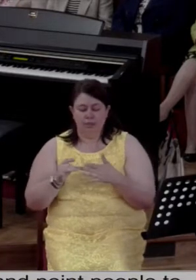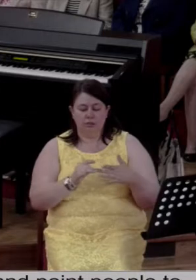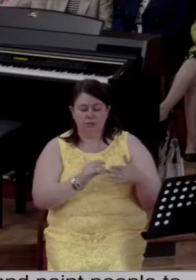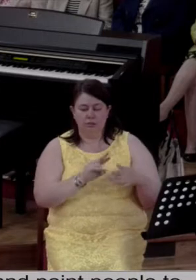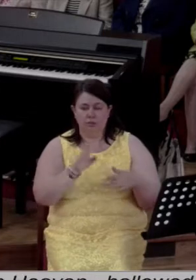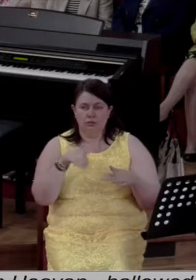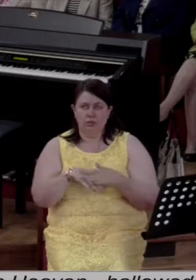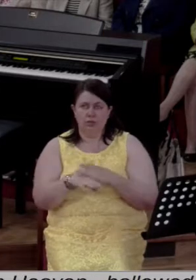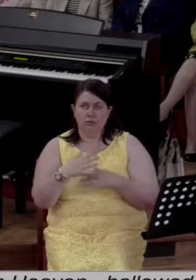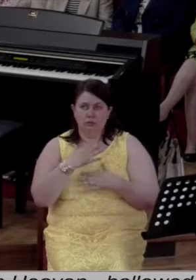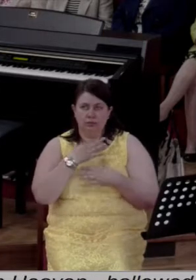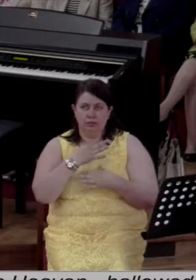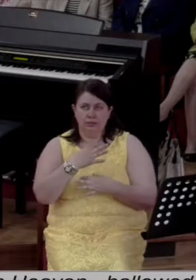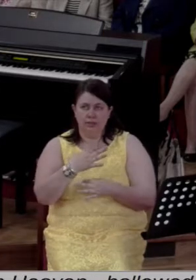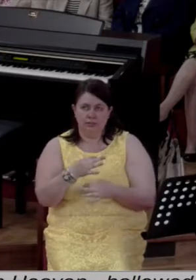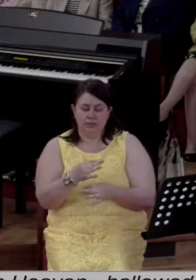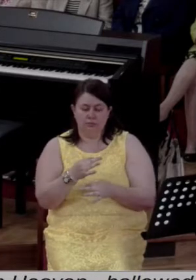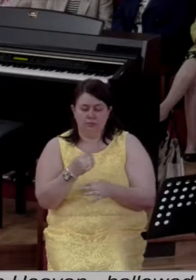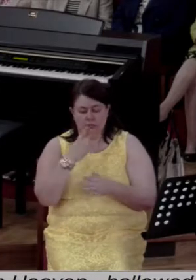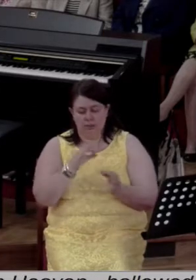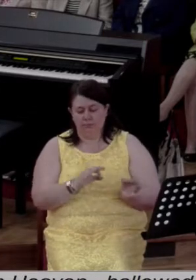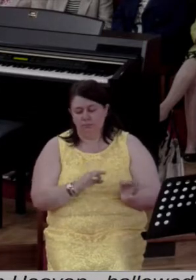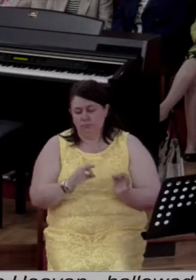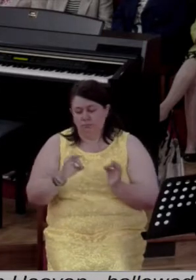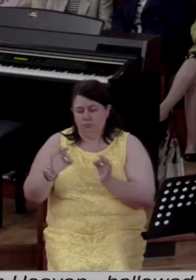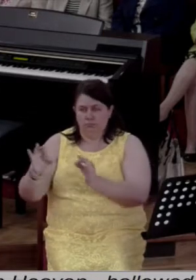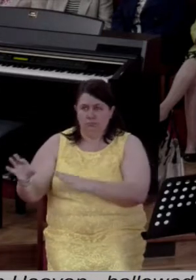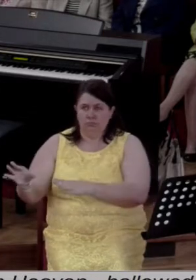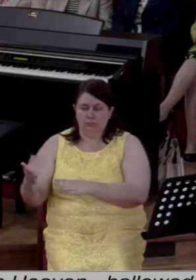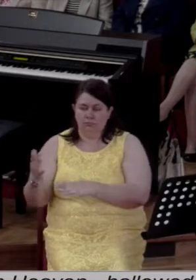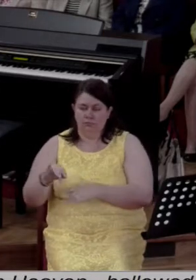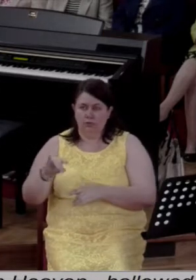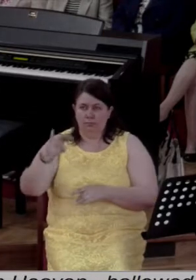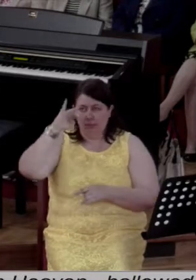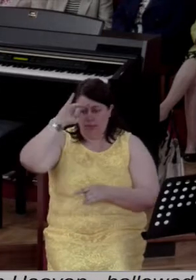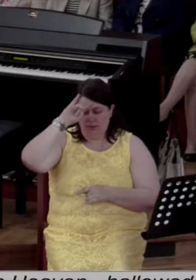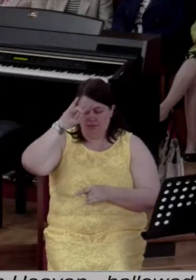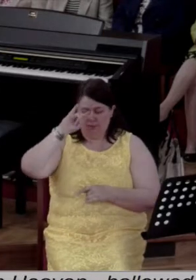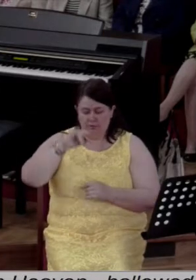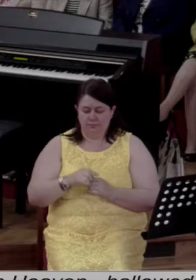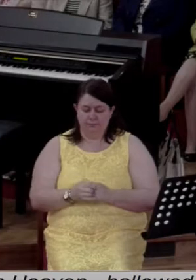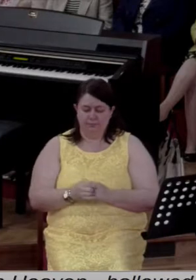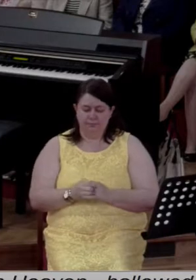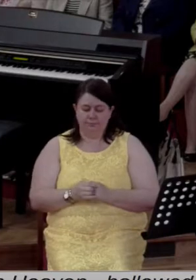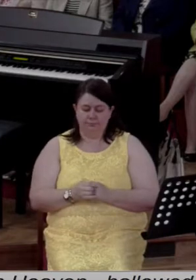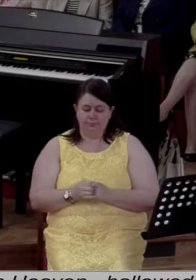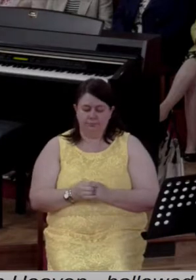temptation, but deliver us from the evil one.